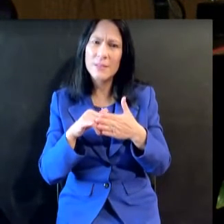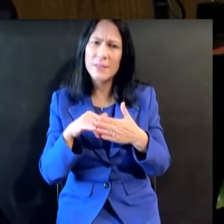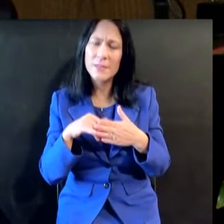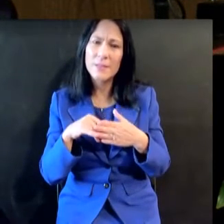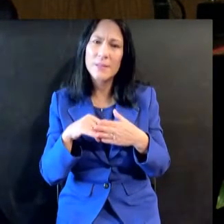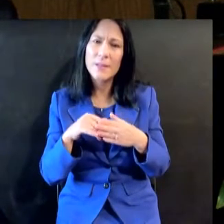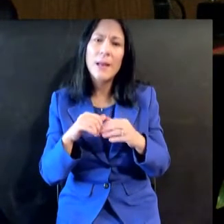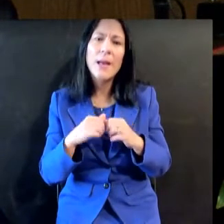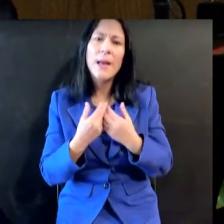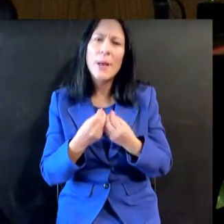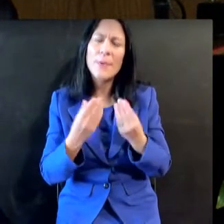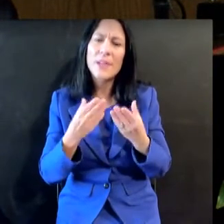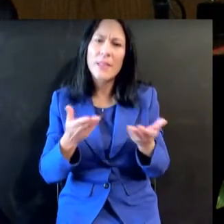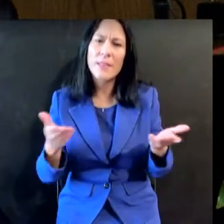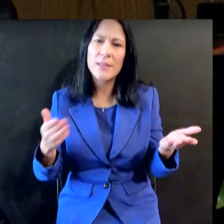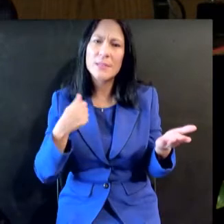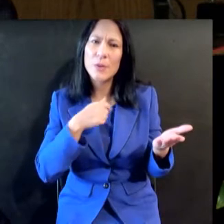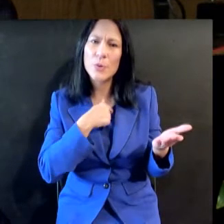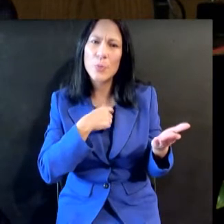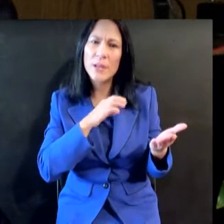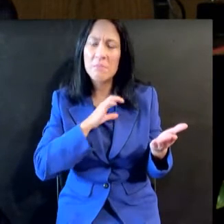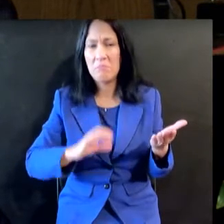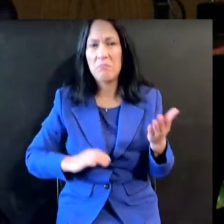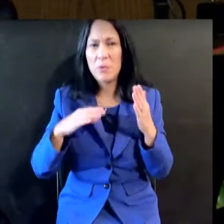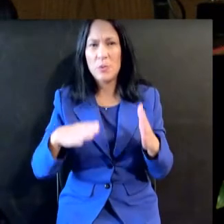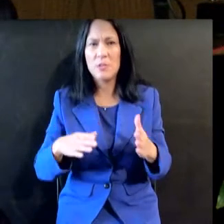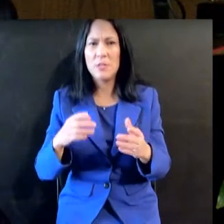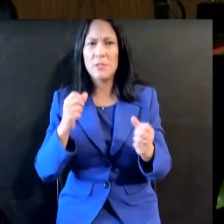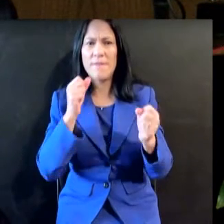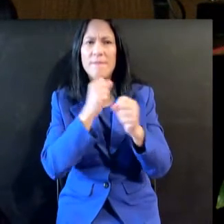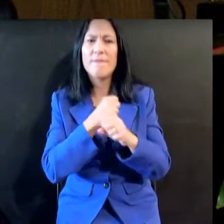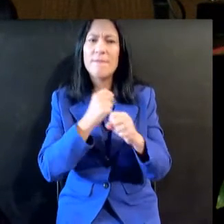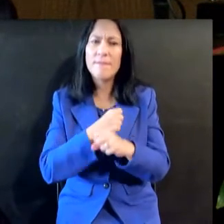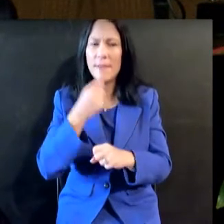How many things are we as Christians fighting for right now